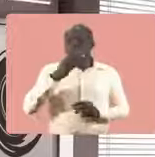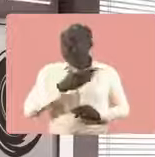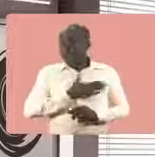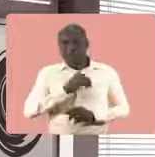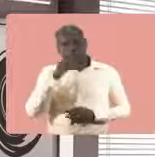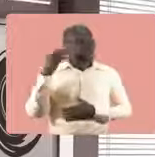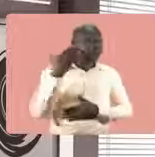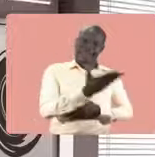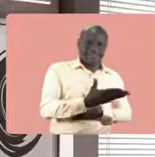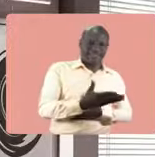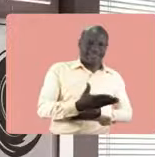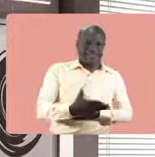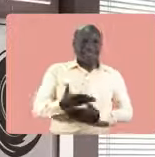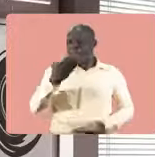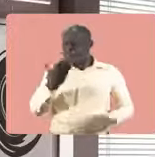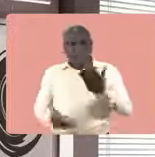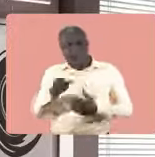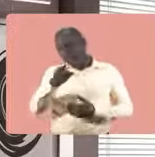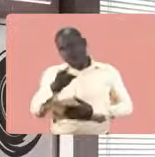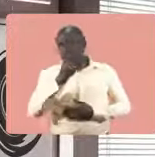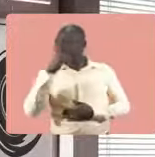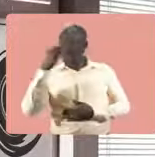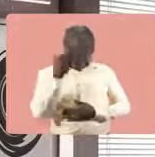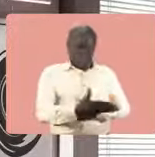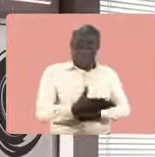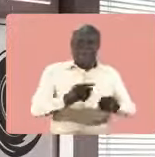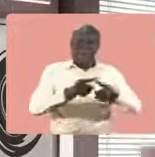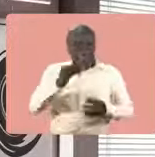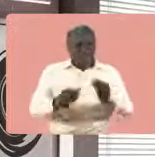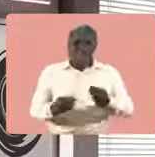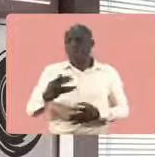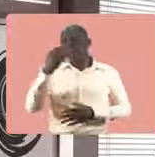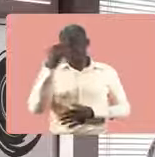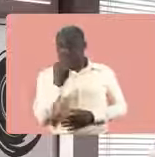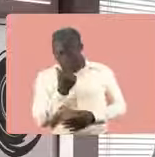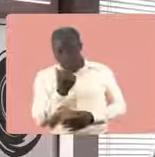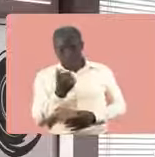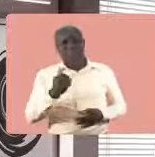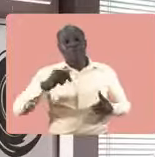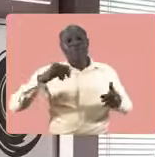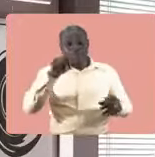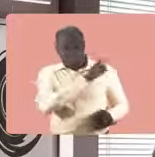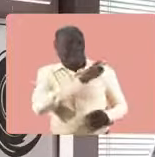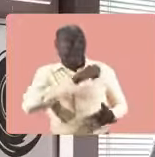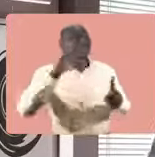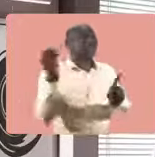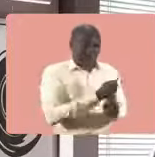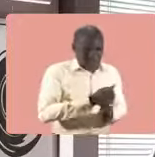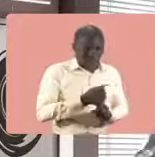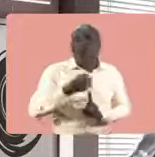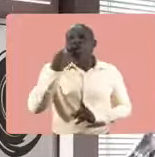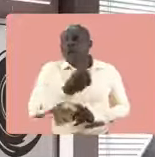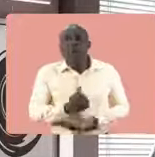bi akira aboa bi enti ko omu nyina ye se kwa me de omu kopa duane adie no omu ko ya na aboa